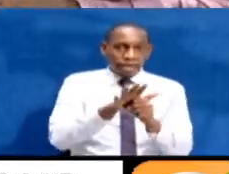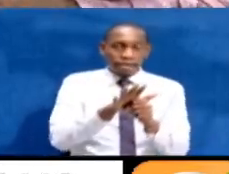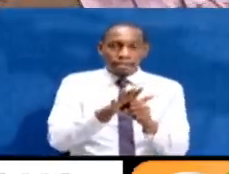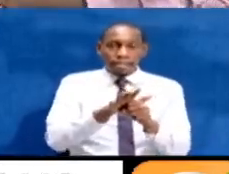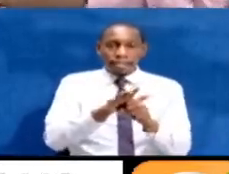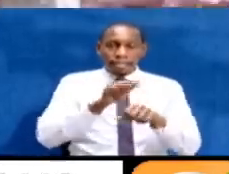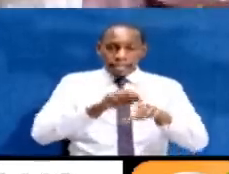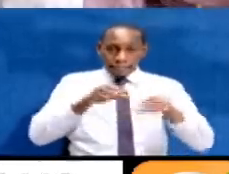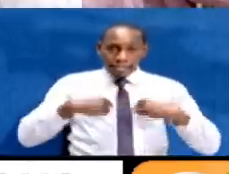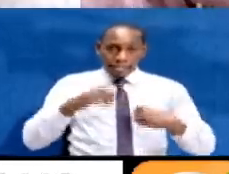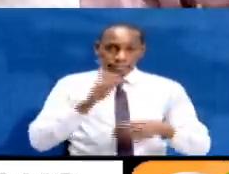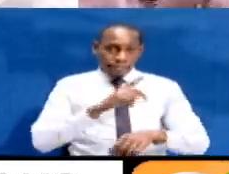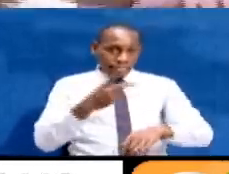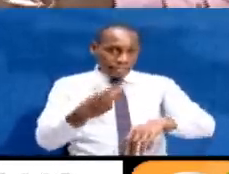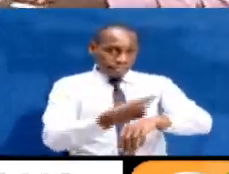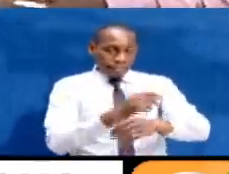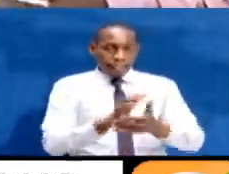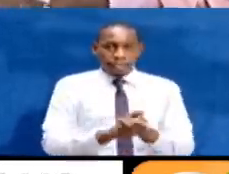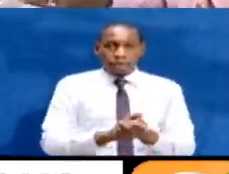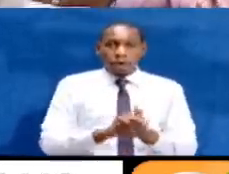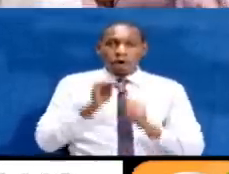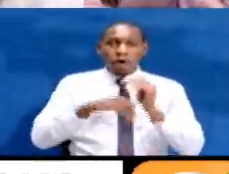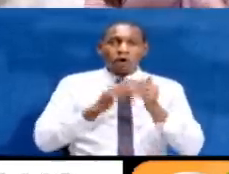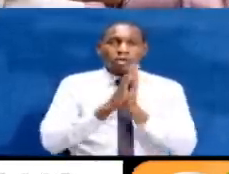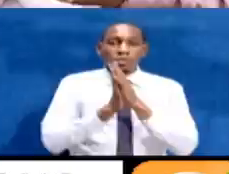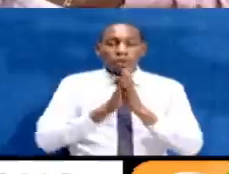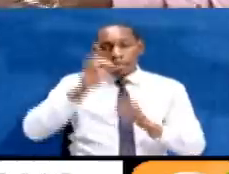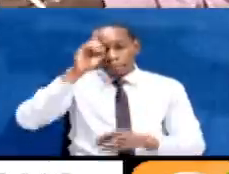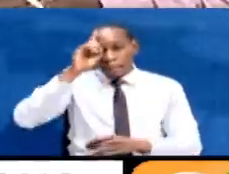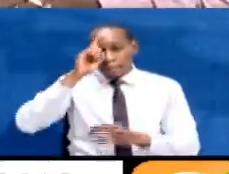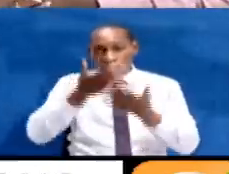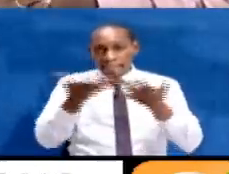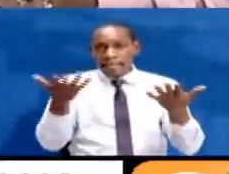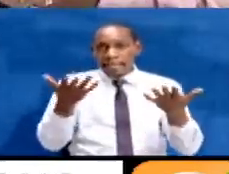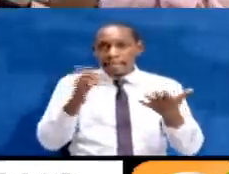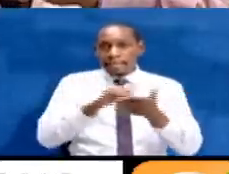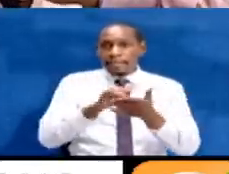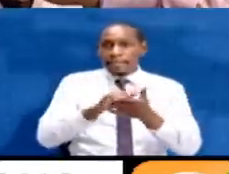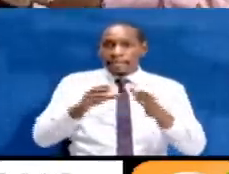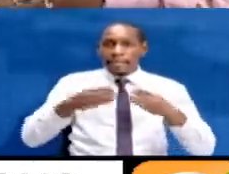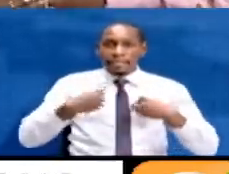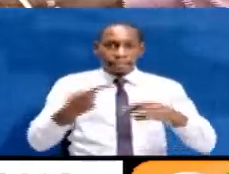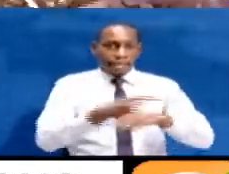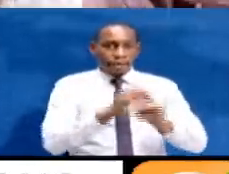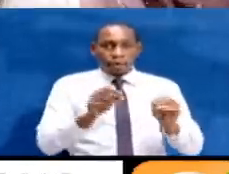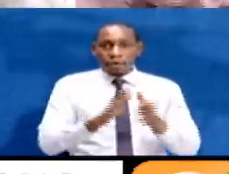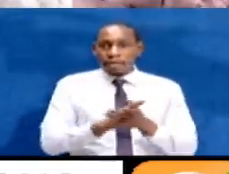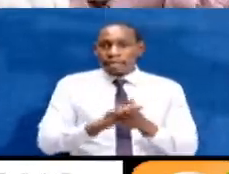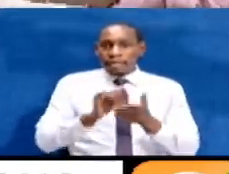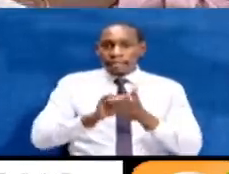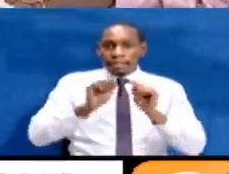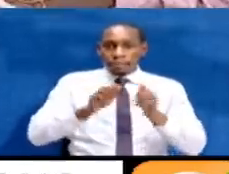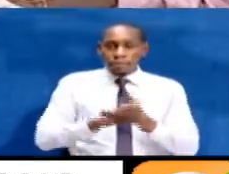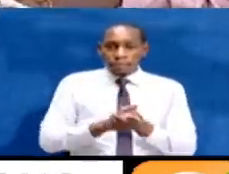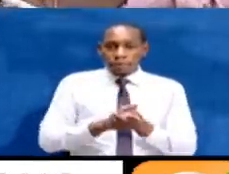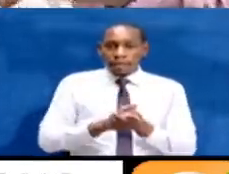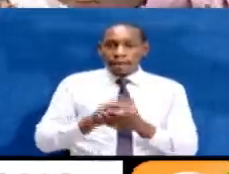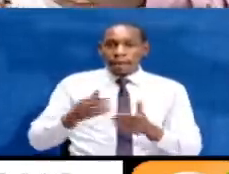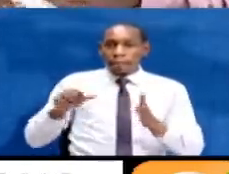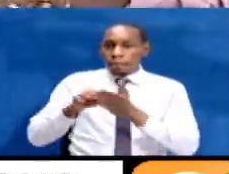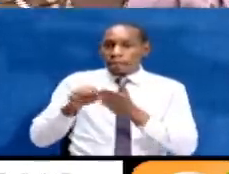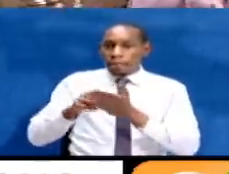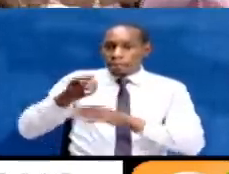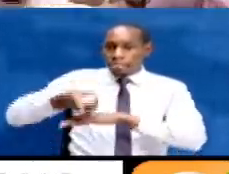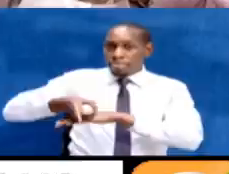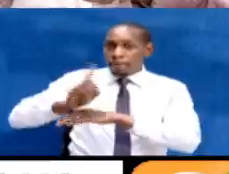vaccine in you. So there are all these myths going around. Someone was telling me he's not going to get the vaccine because he's been told it can cause impotency,